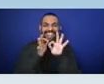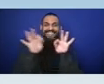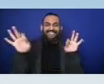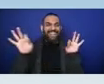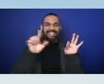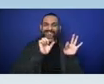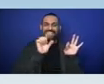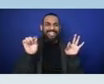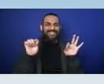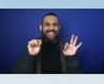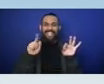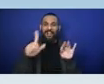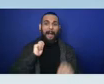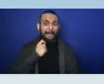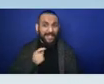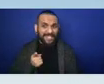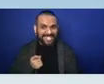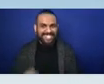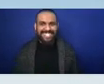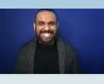Chief?